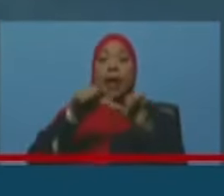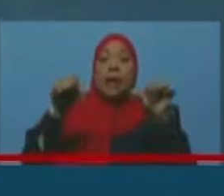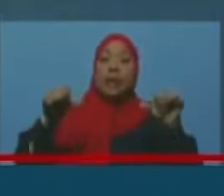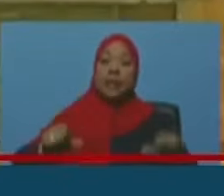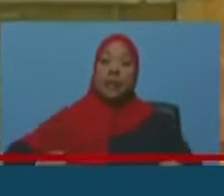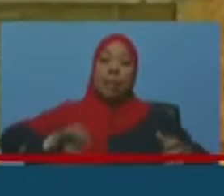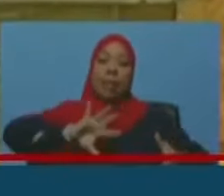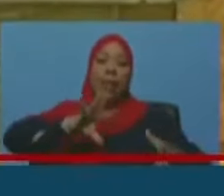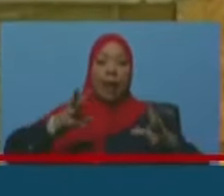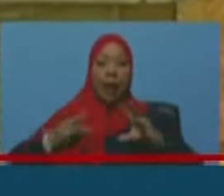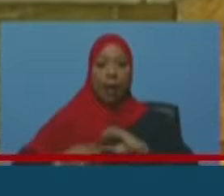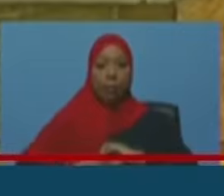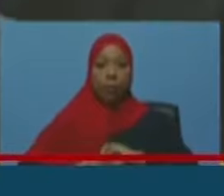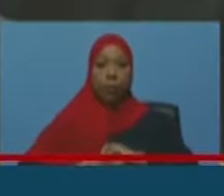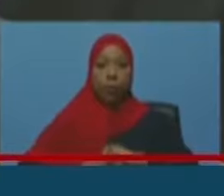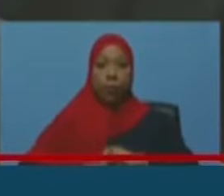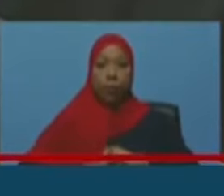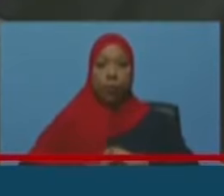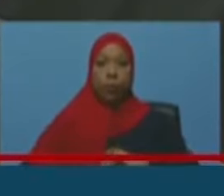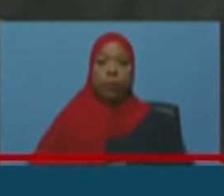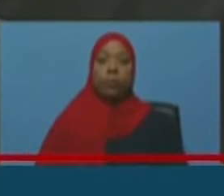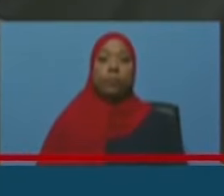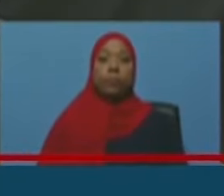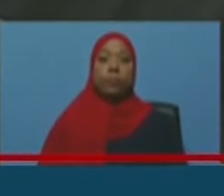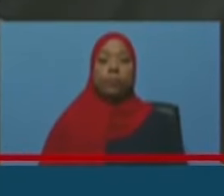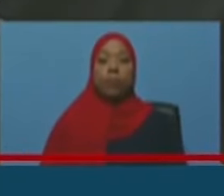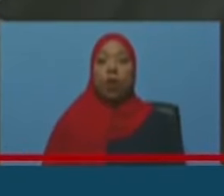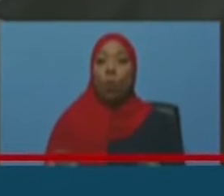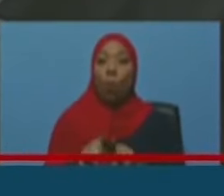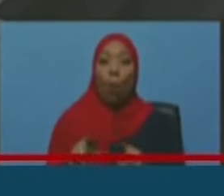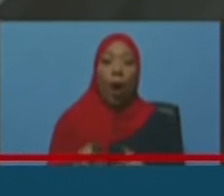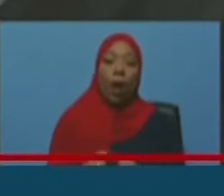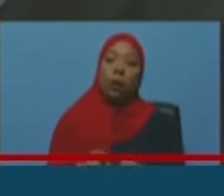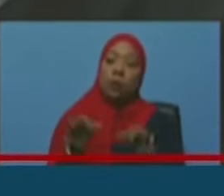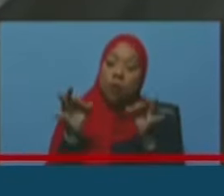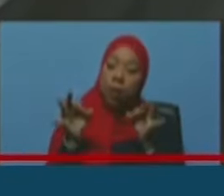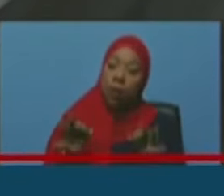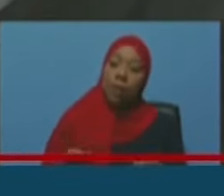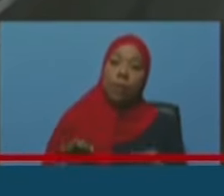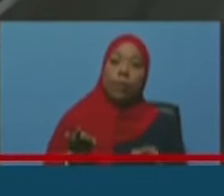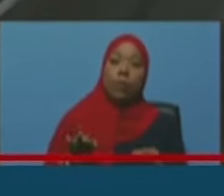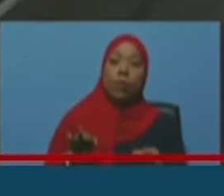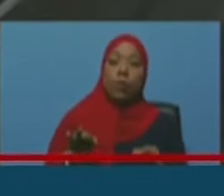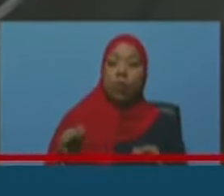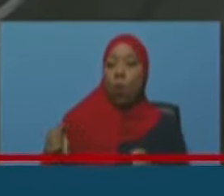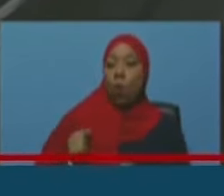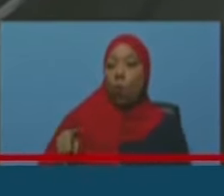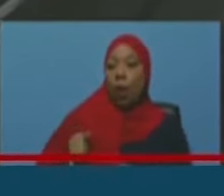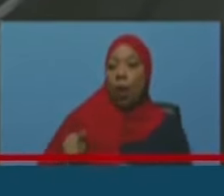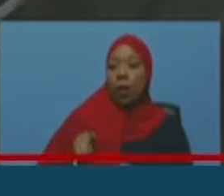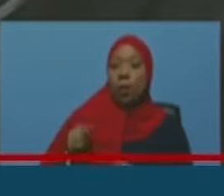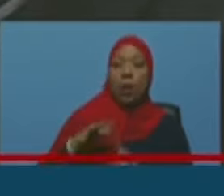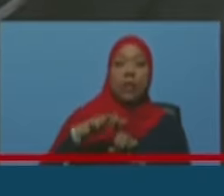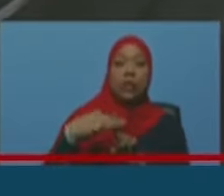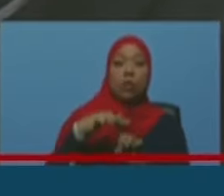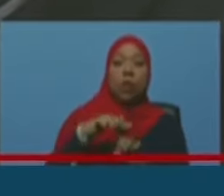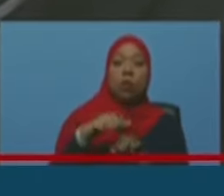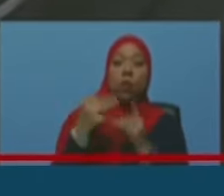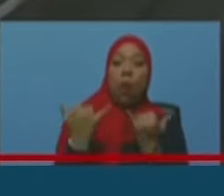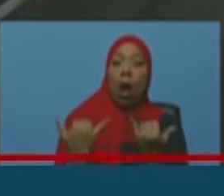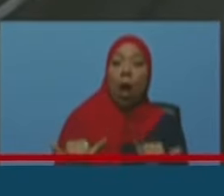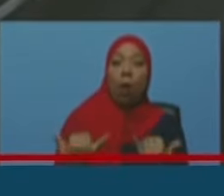be, and that it will be strengthened from now on. They have the great responsibility of ensuring that this exchange system